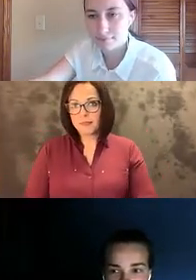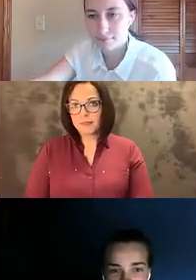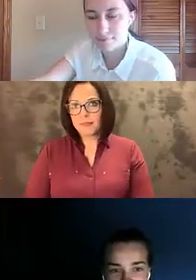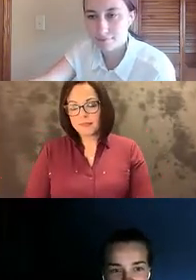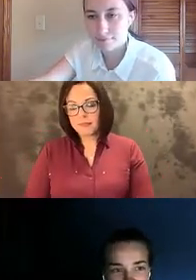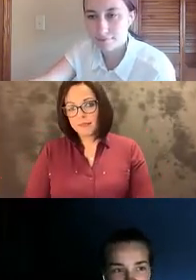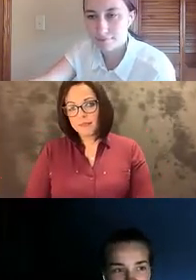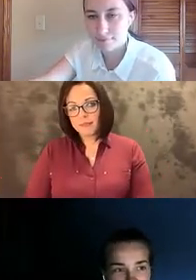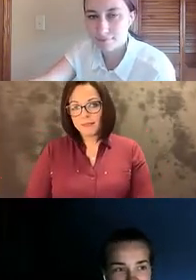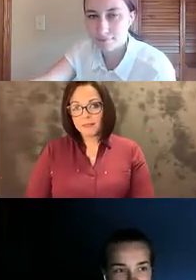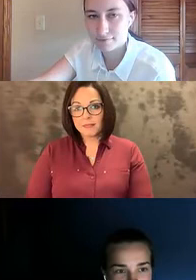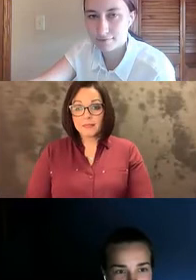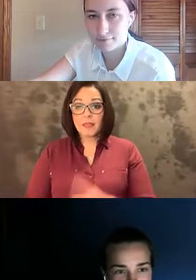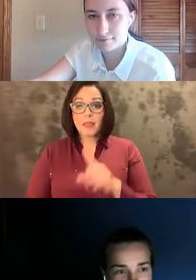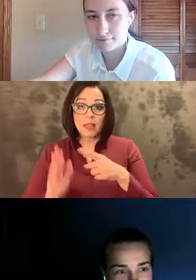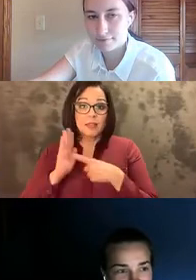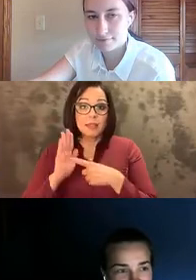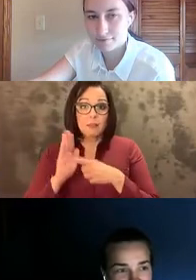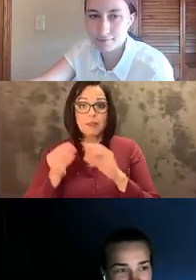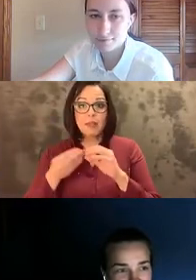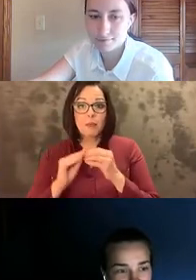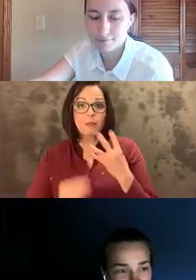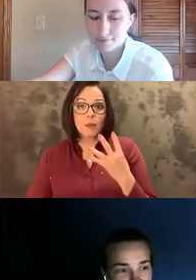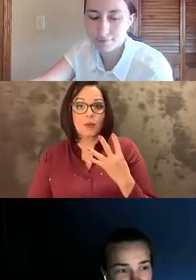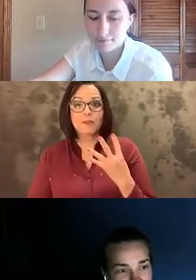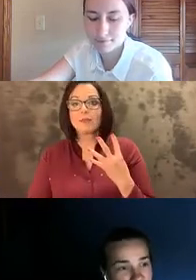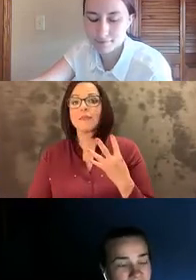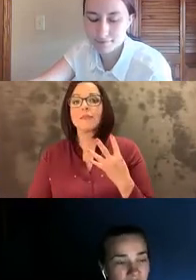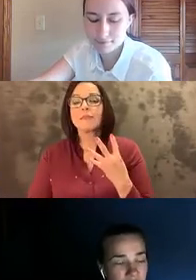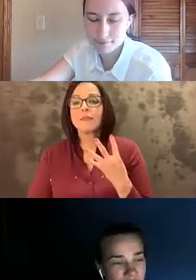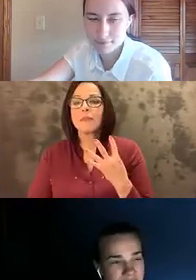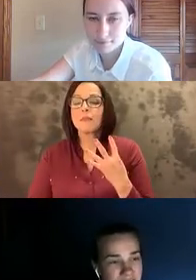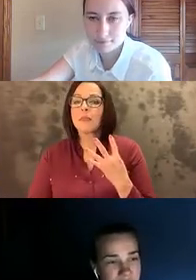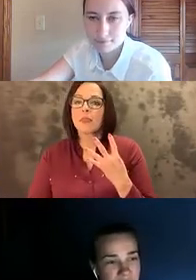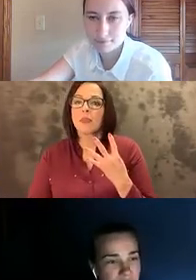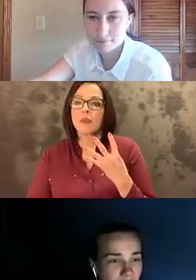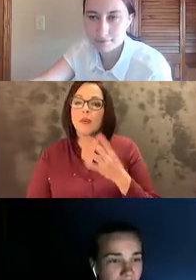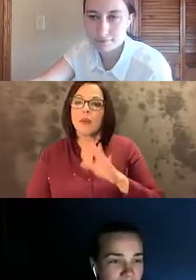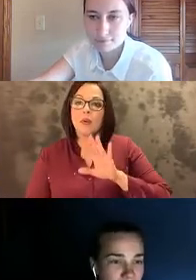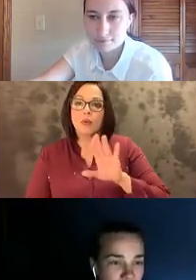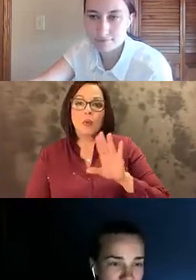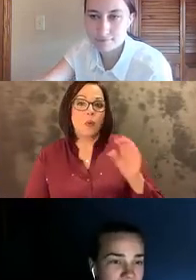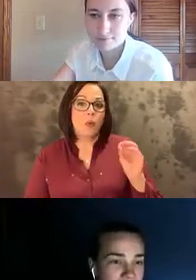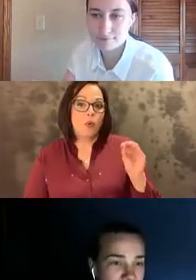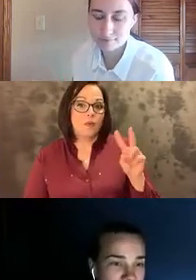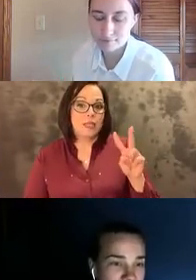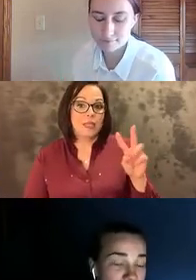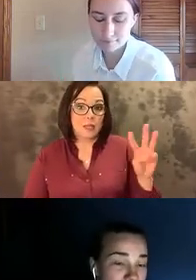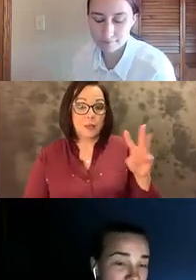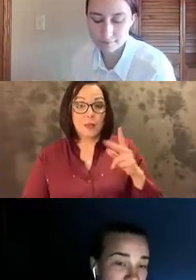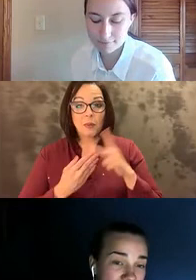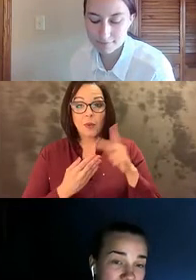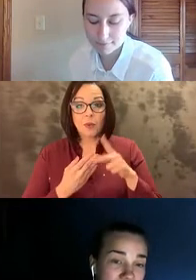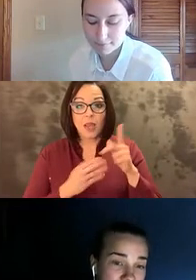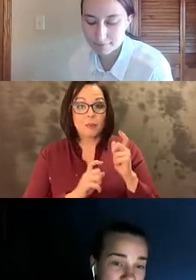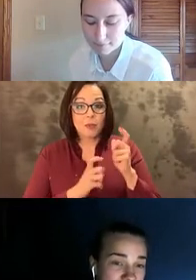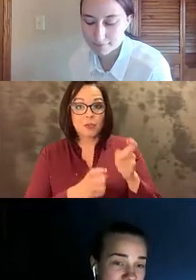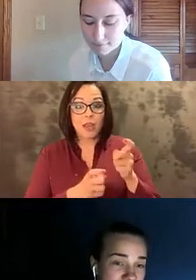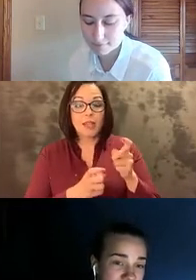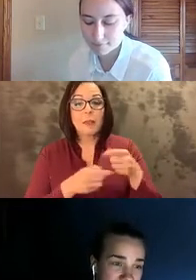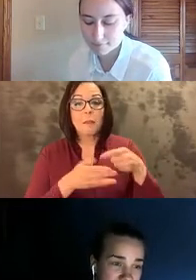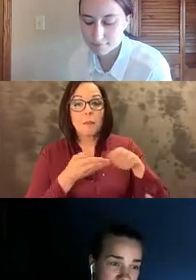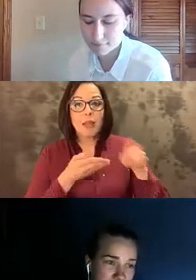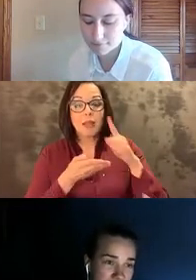Okay, example number 4. Your OVW program grant paid a translator